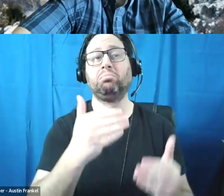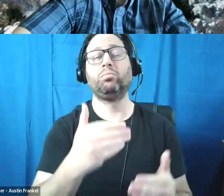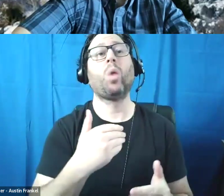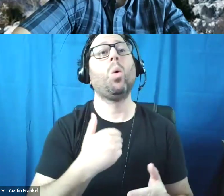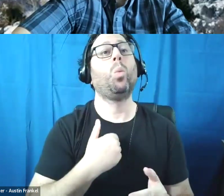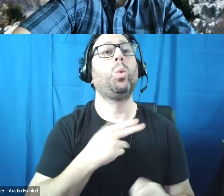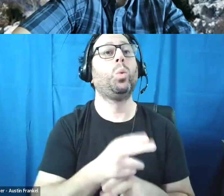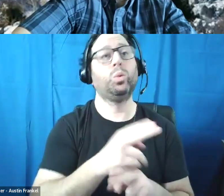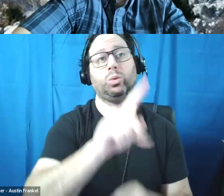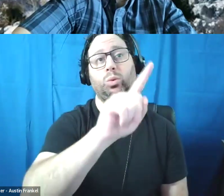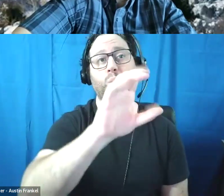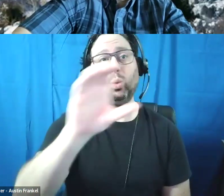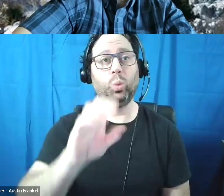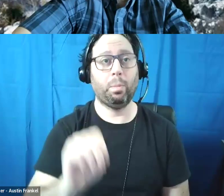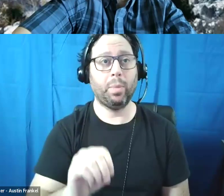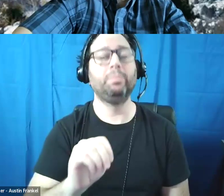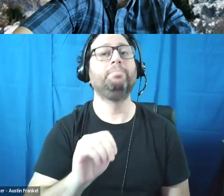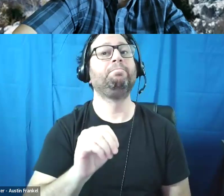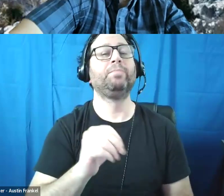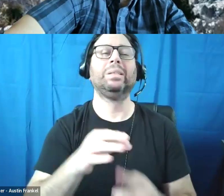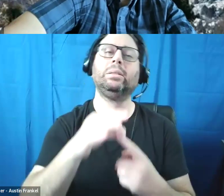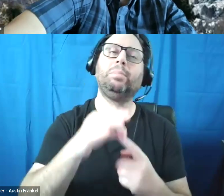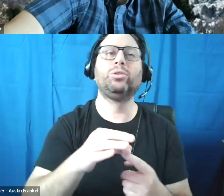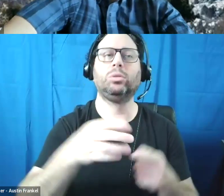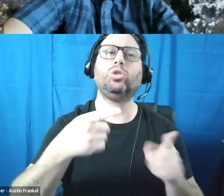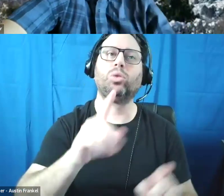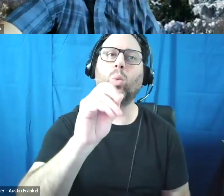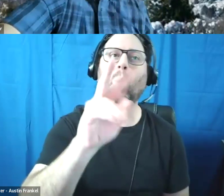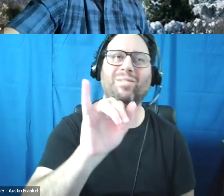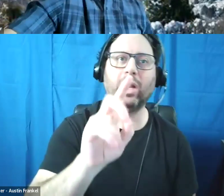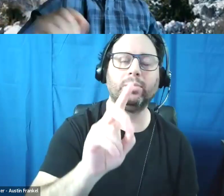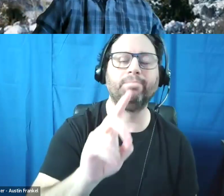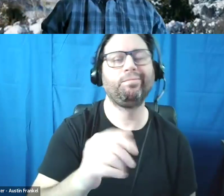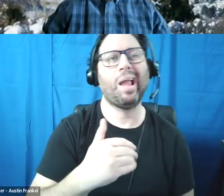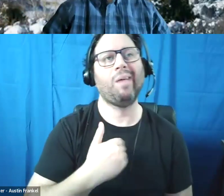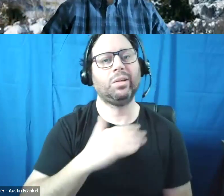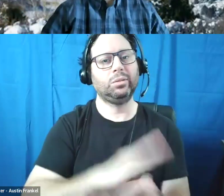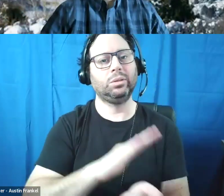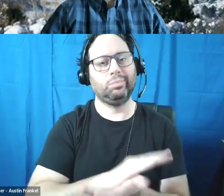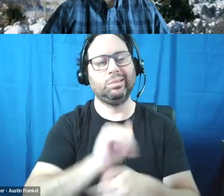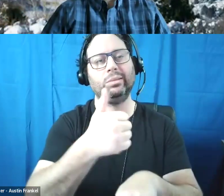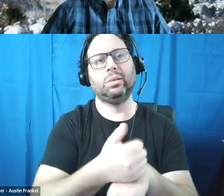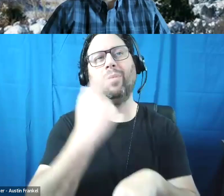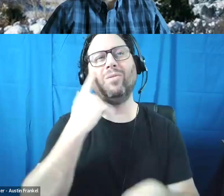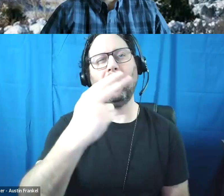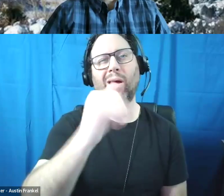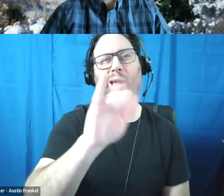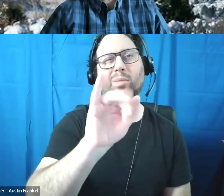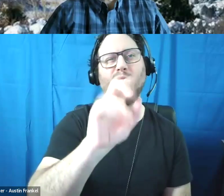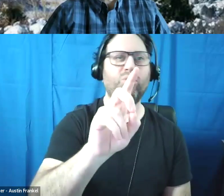We, especially since COVID, we have our campus is set up to have kind of that hybrid aspect of